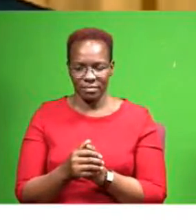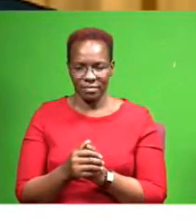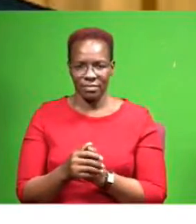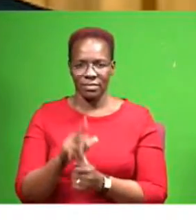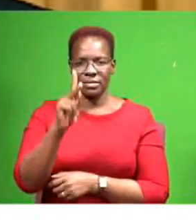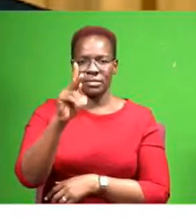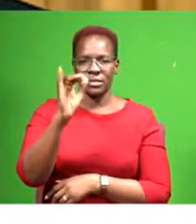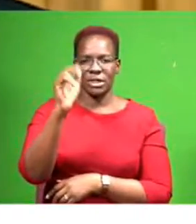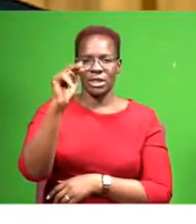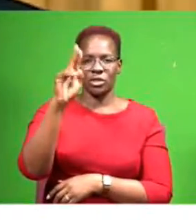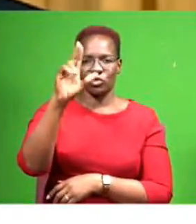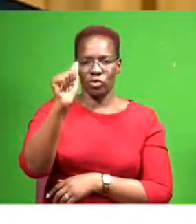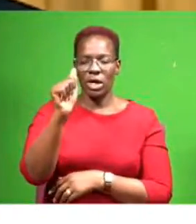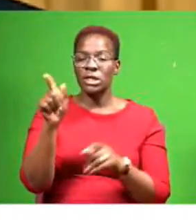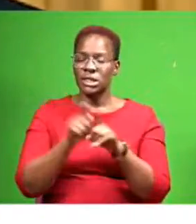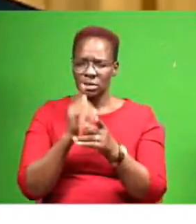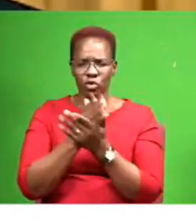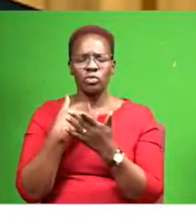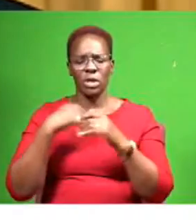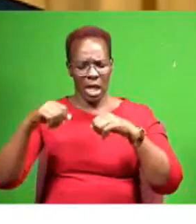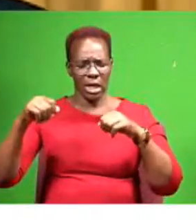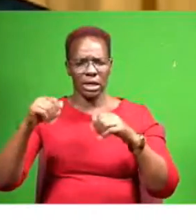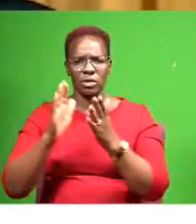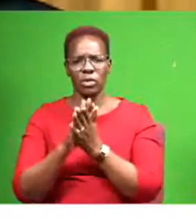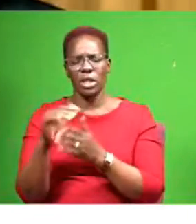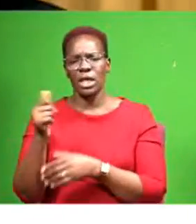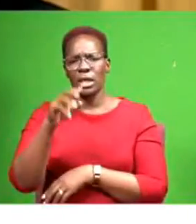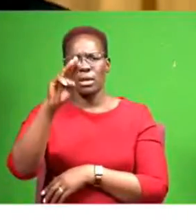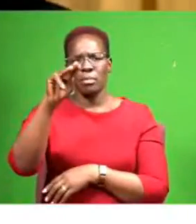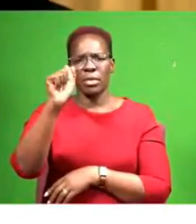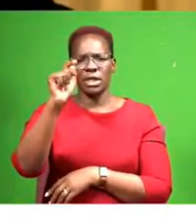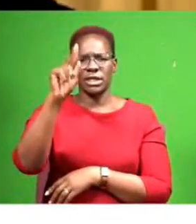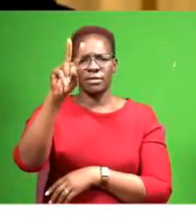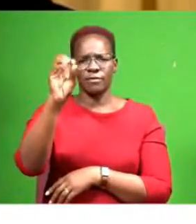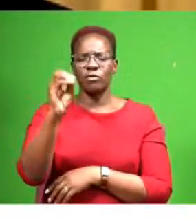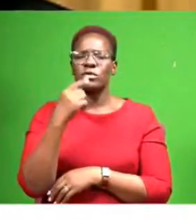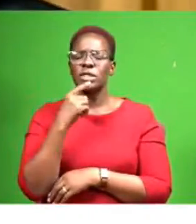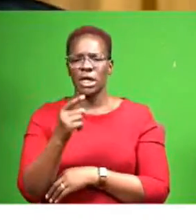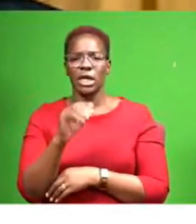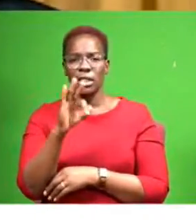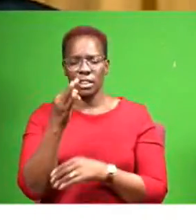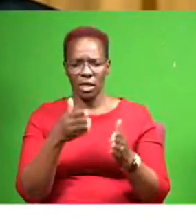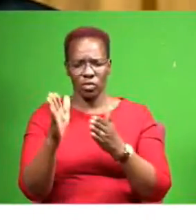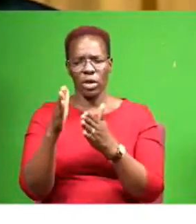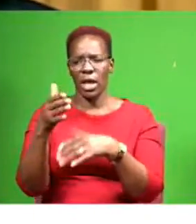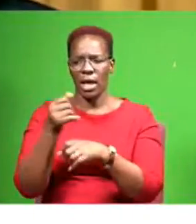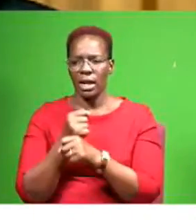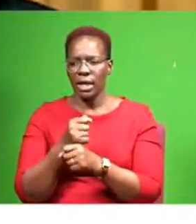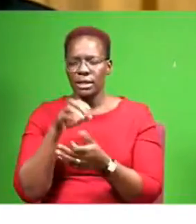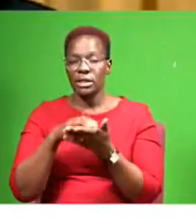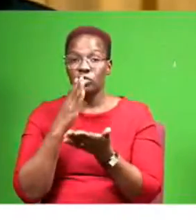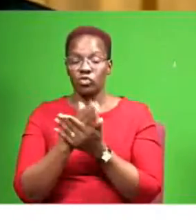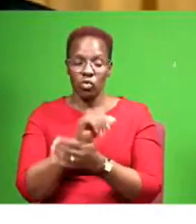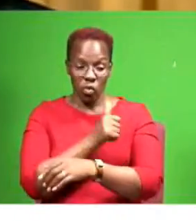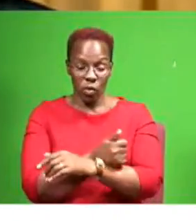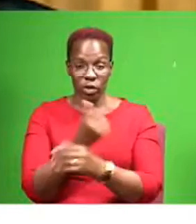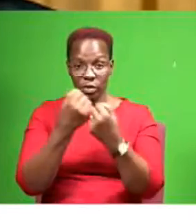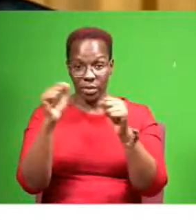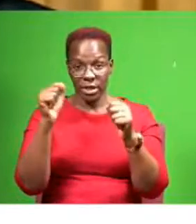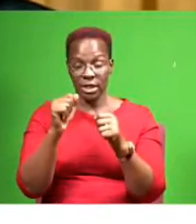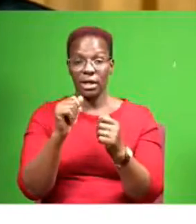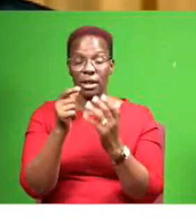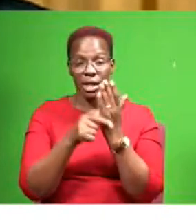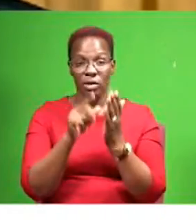Kinyua. And I'm in agreement with the position stated by Mativo J. in the Third Way Alliance case that the authority of the President in Articles 131